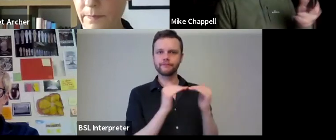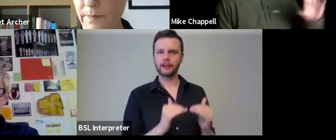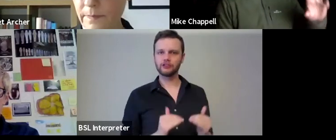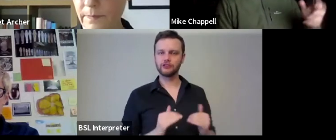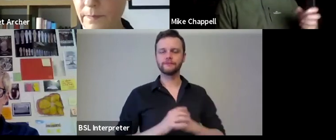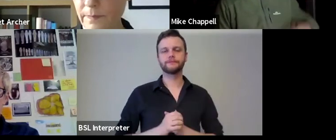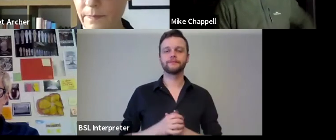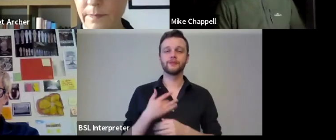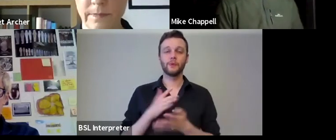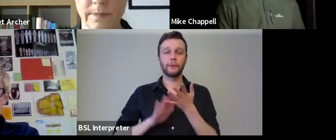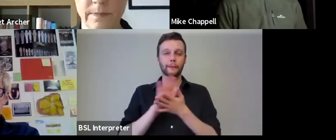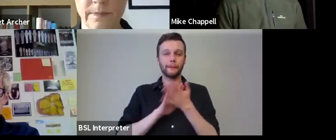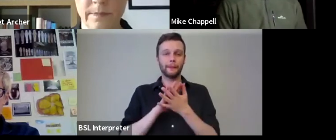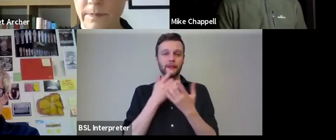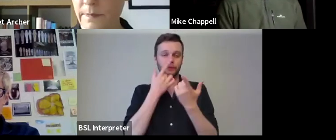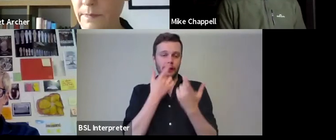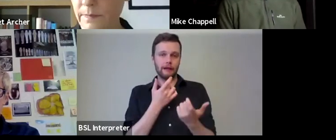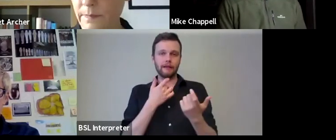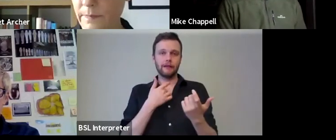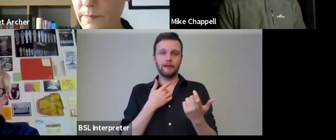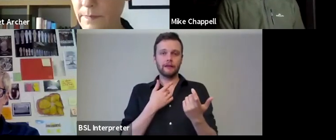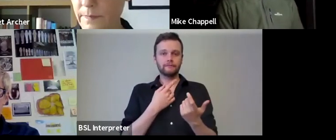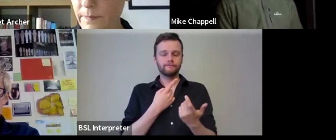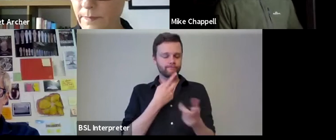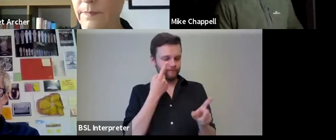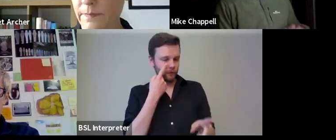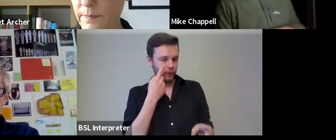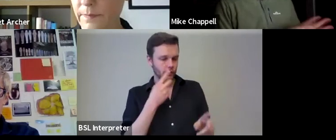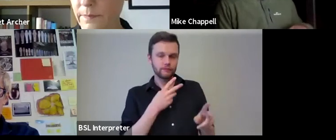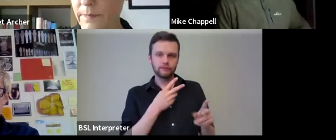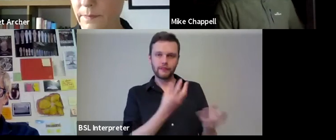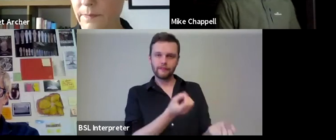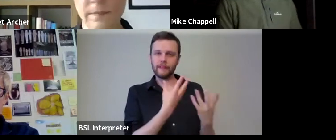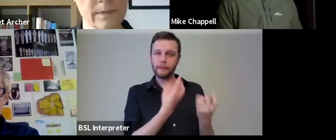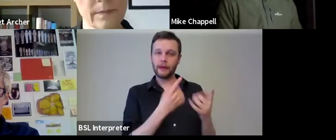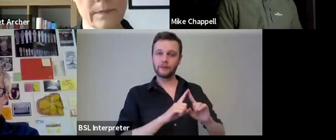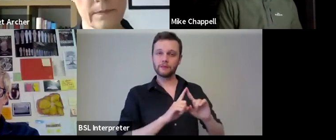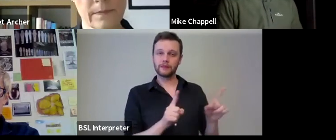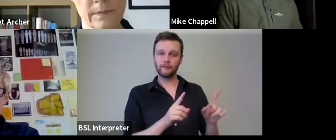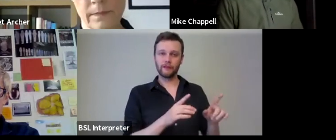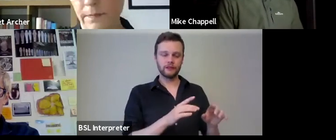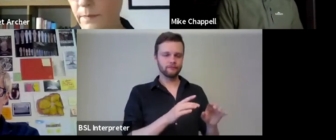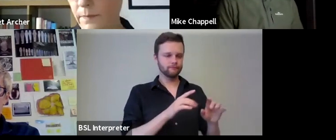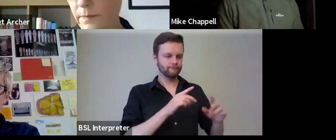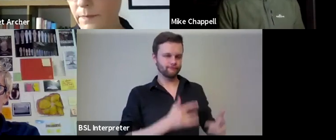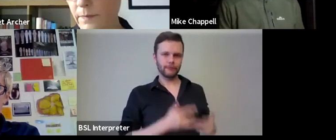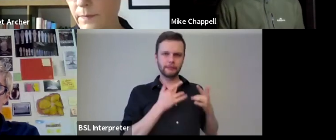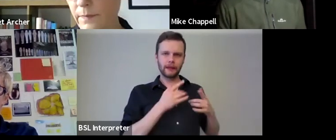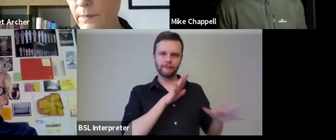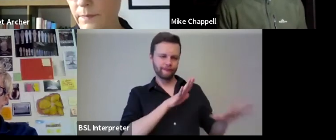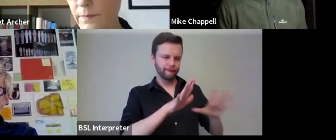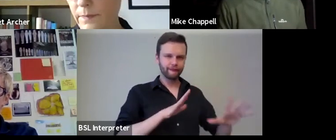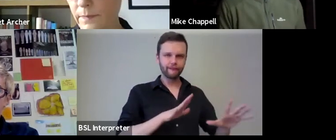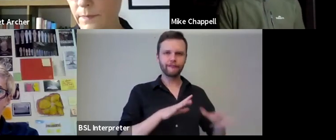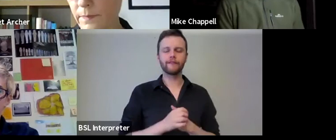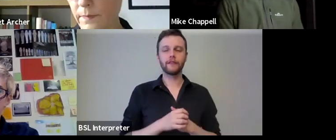So it enables you to view the feedback from a multiplicity of different lenses. Investors in